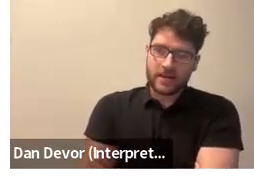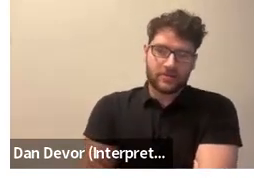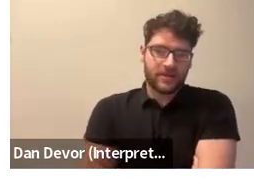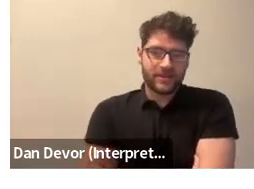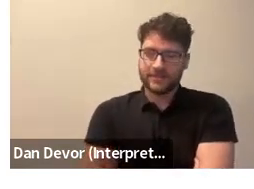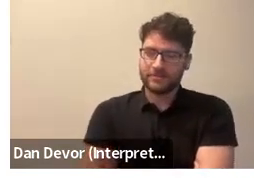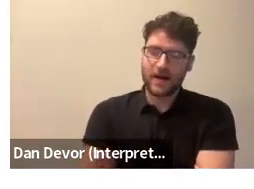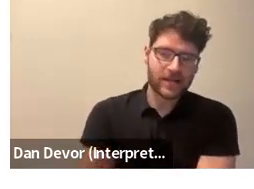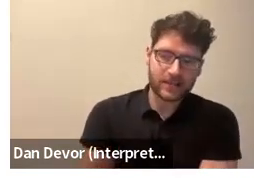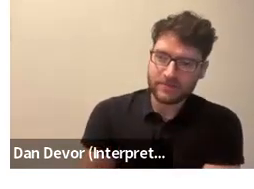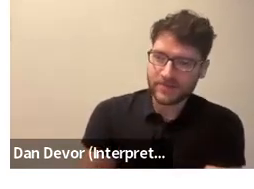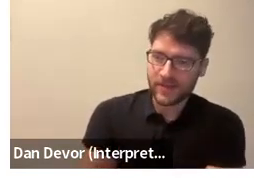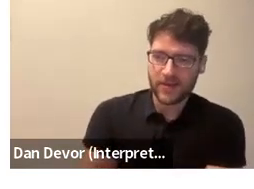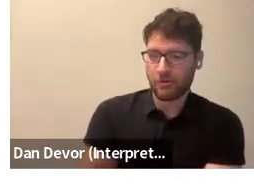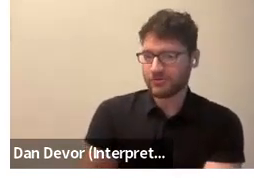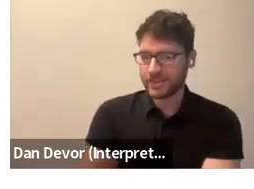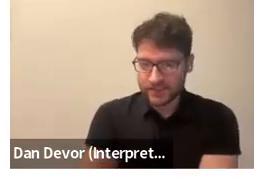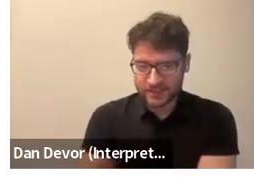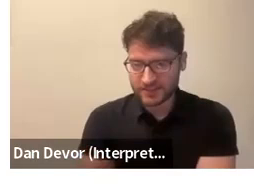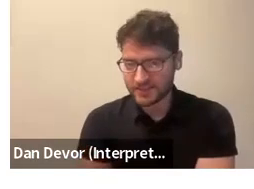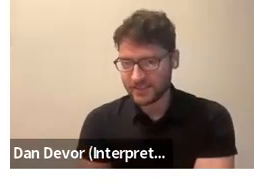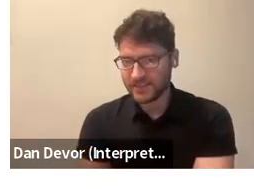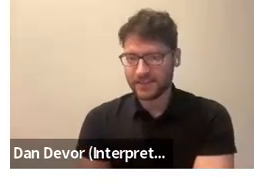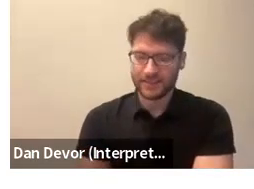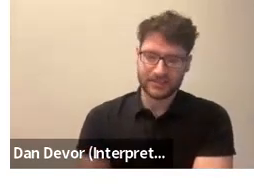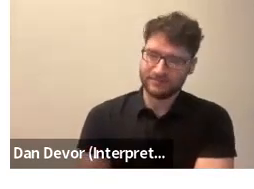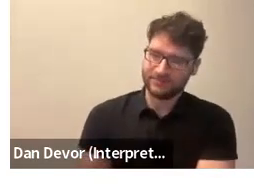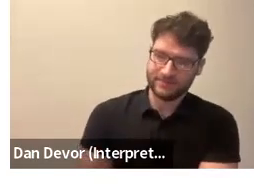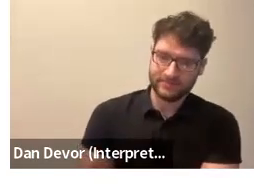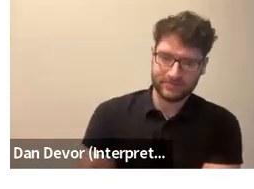People at that time mocked them. They thought they were ridiculous,